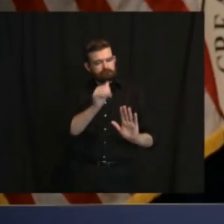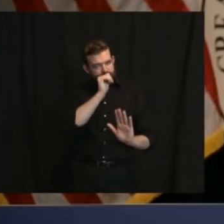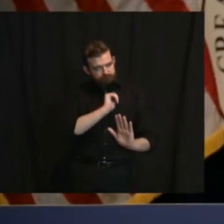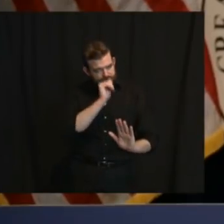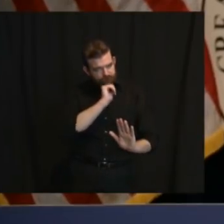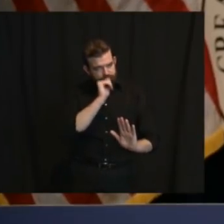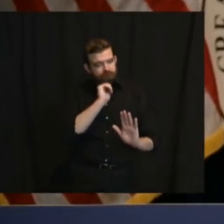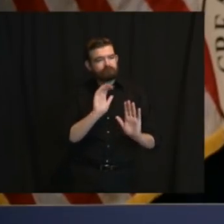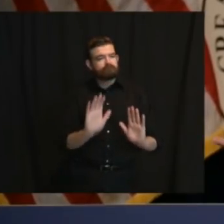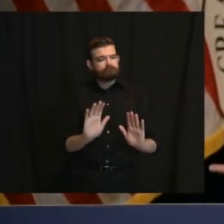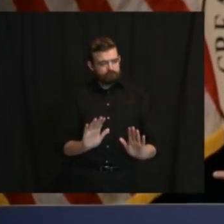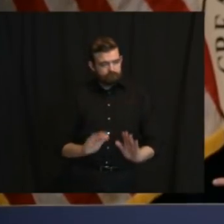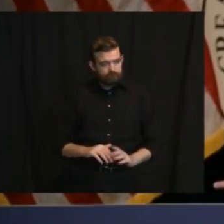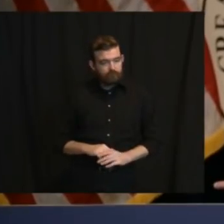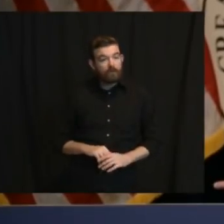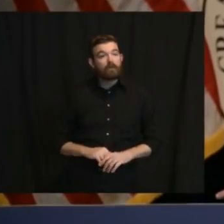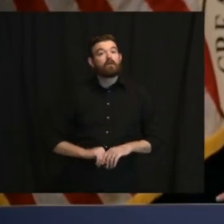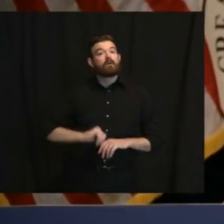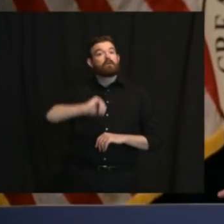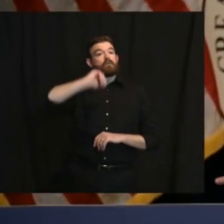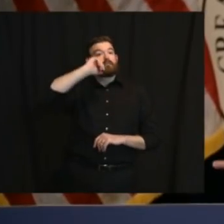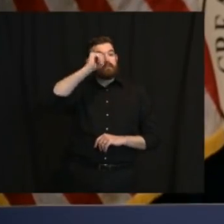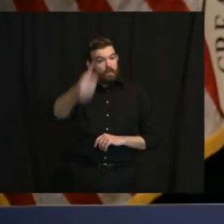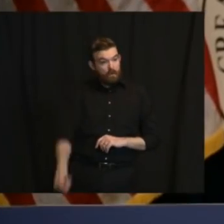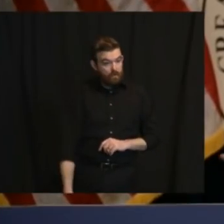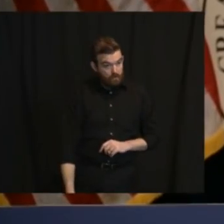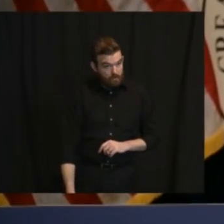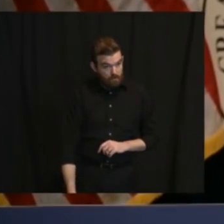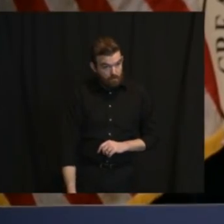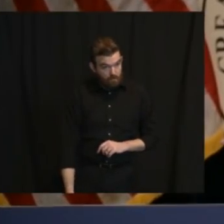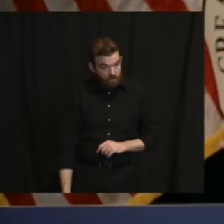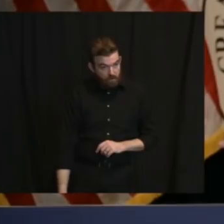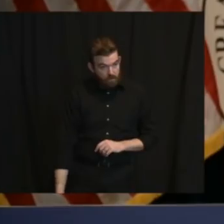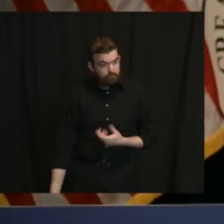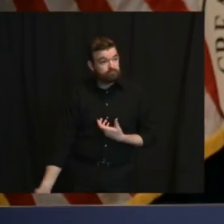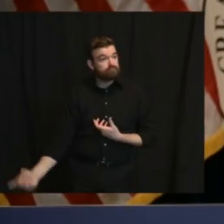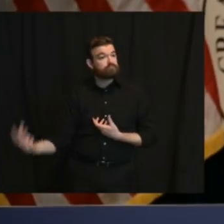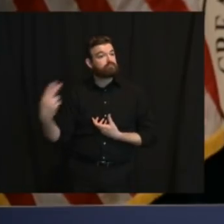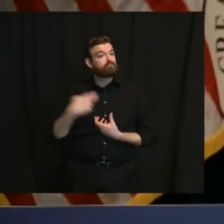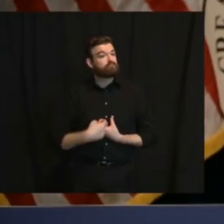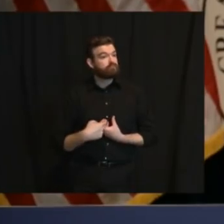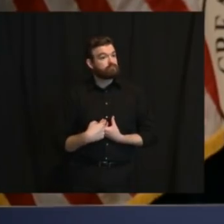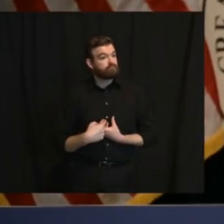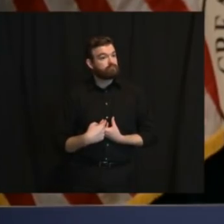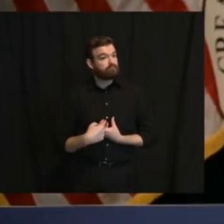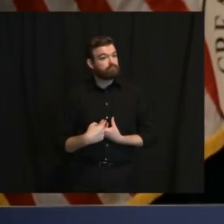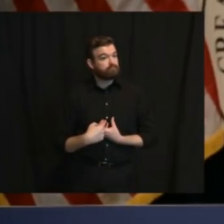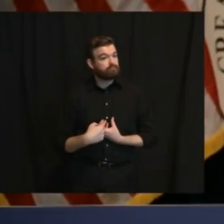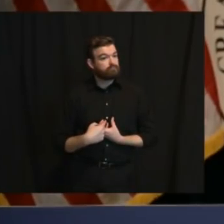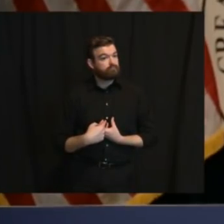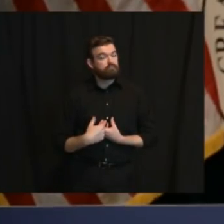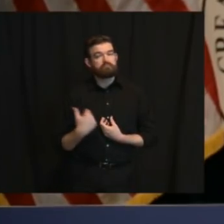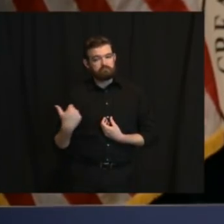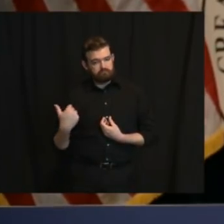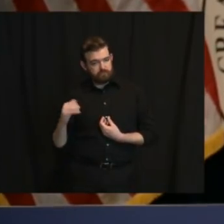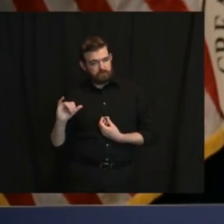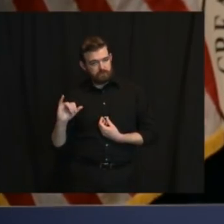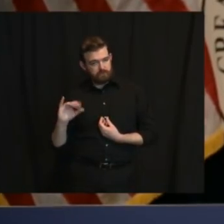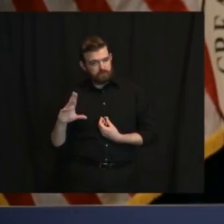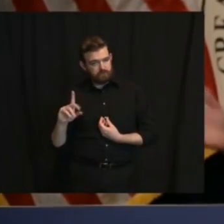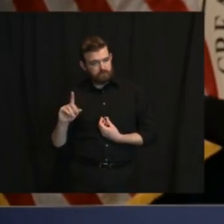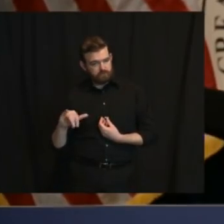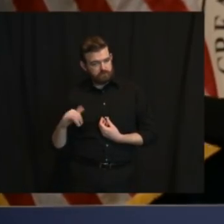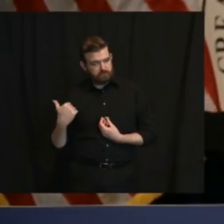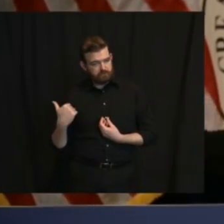to be joined by Judy's predecessor, although you're each other's predecessor. Judy ran University Hospital while